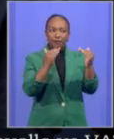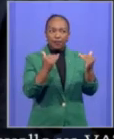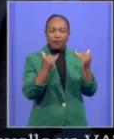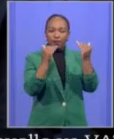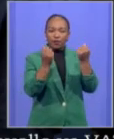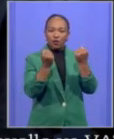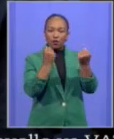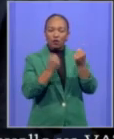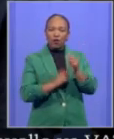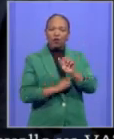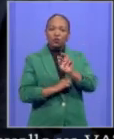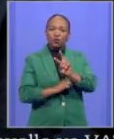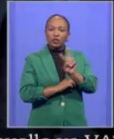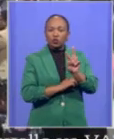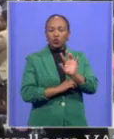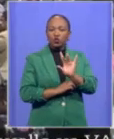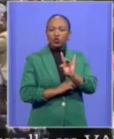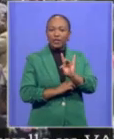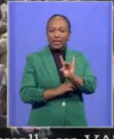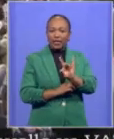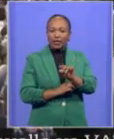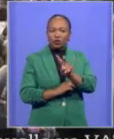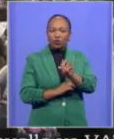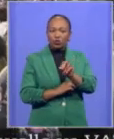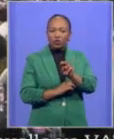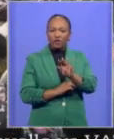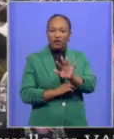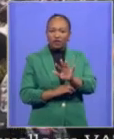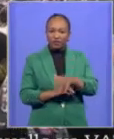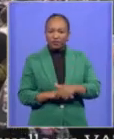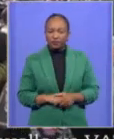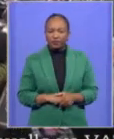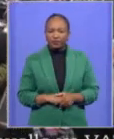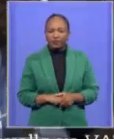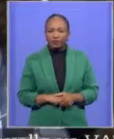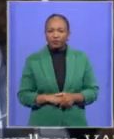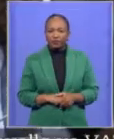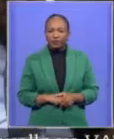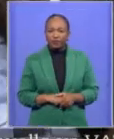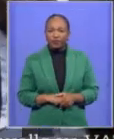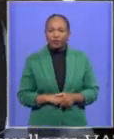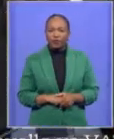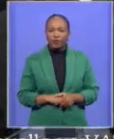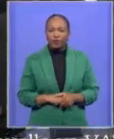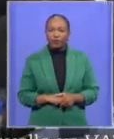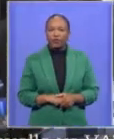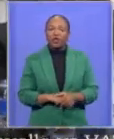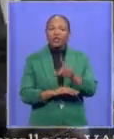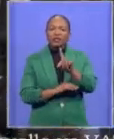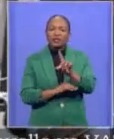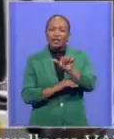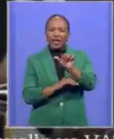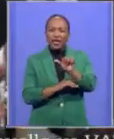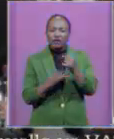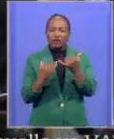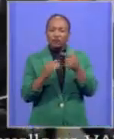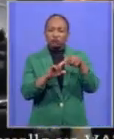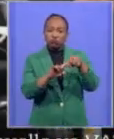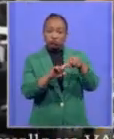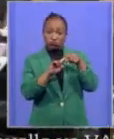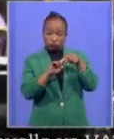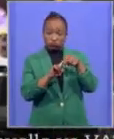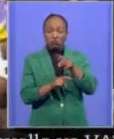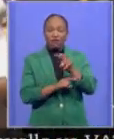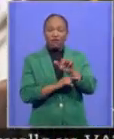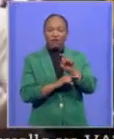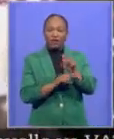22nd of April, 2025. Kopo e potlakileng ya Democratic Alliance ya ho khina ho nyollwa ha VAT e tla